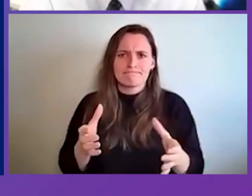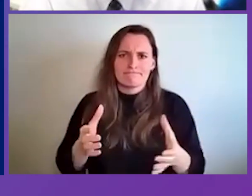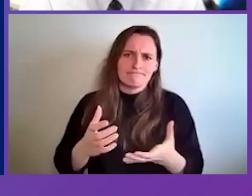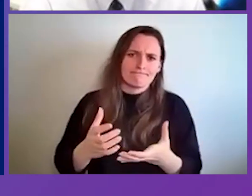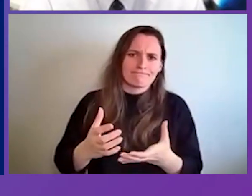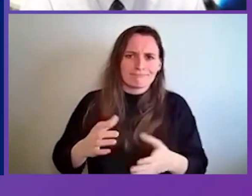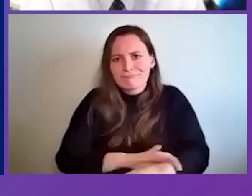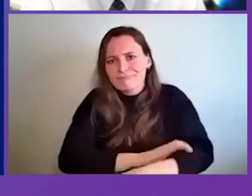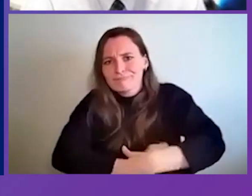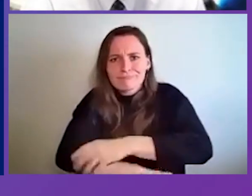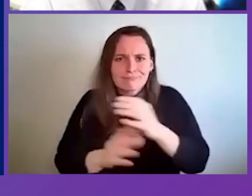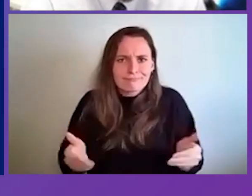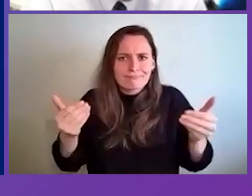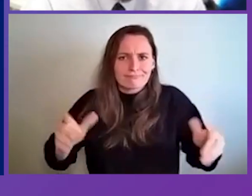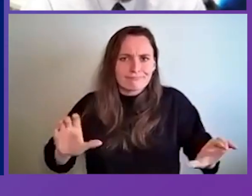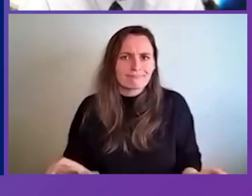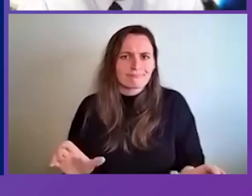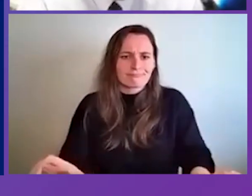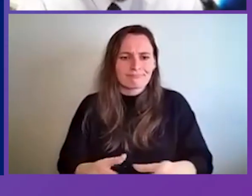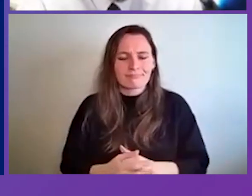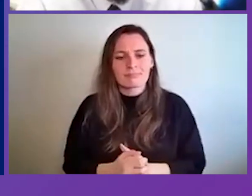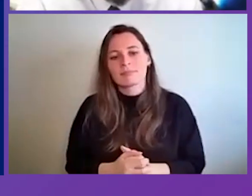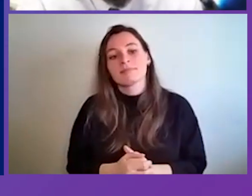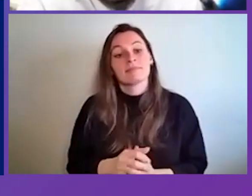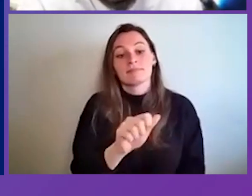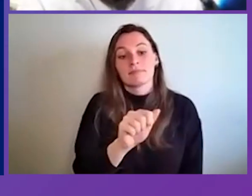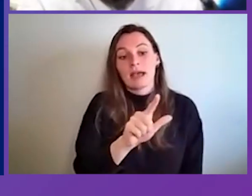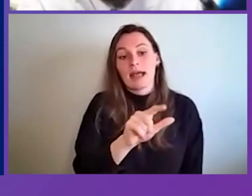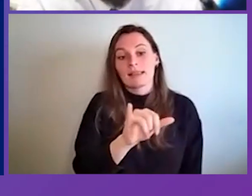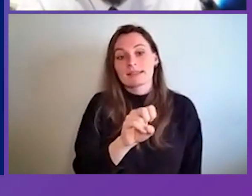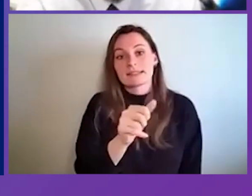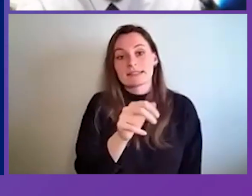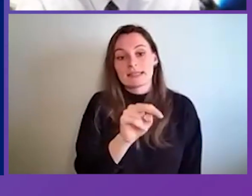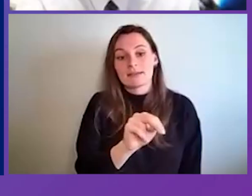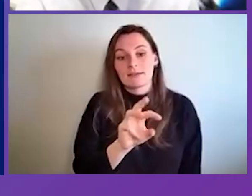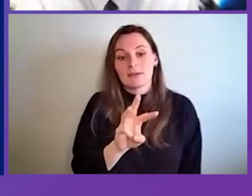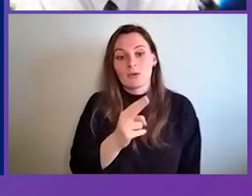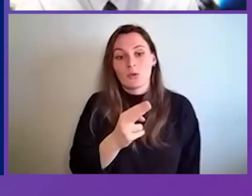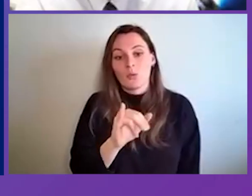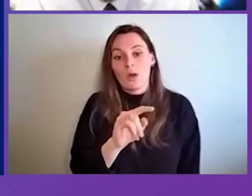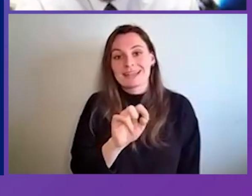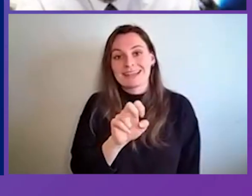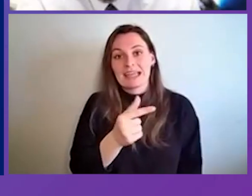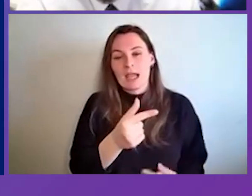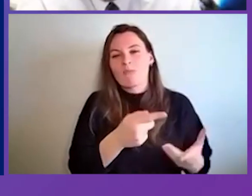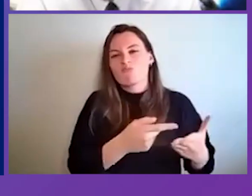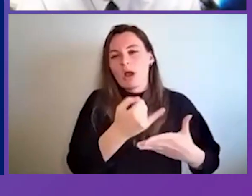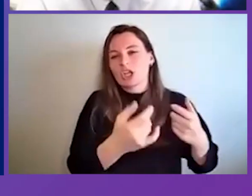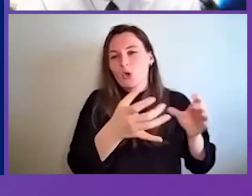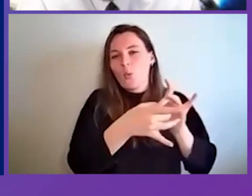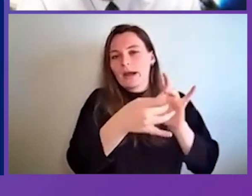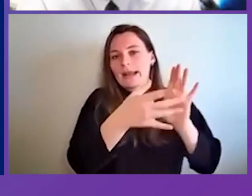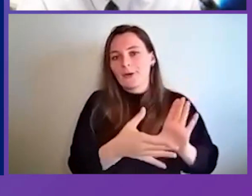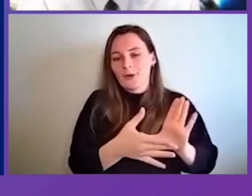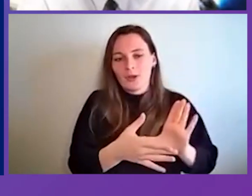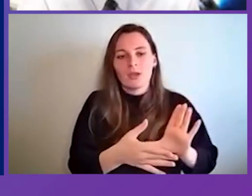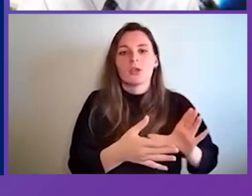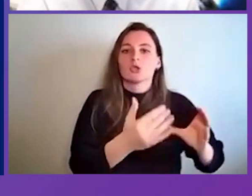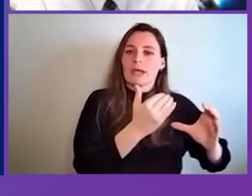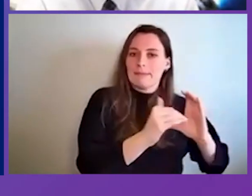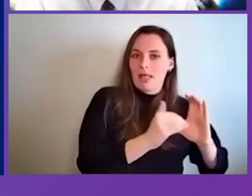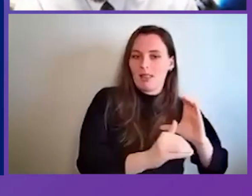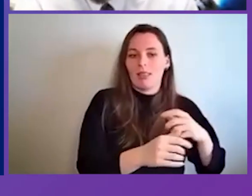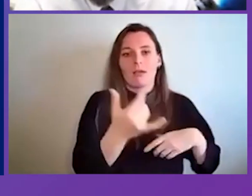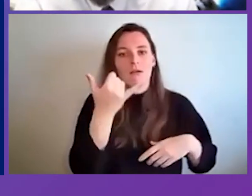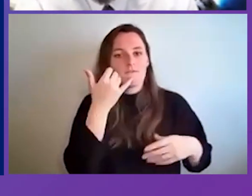And there's Allison Whiting is our project coordinator. Her email address and phone number are available on the screen,